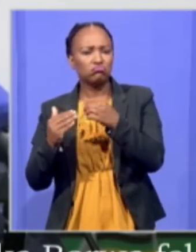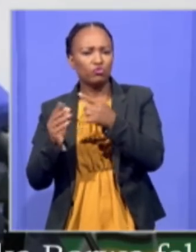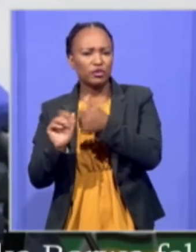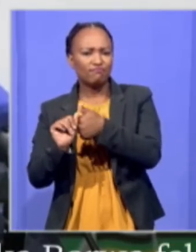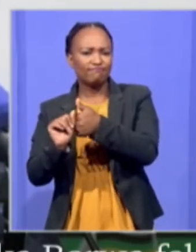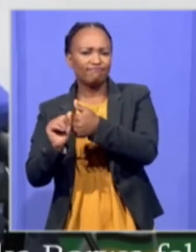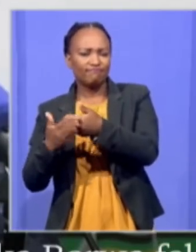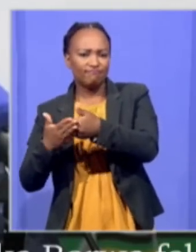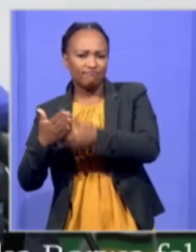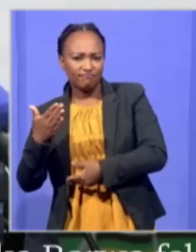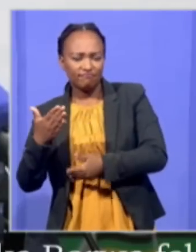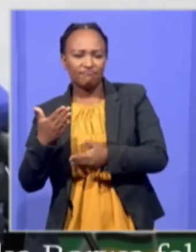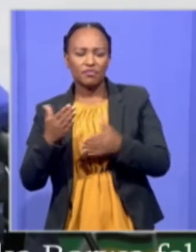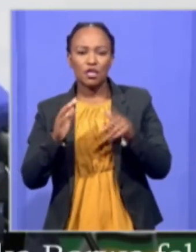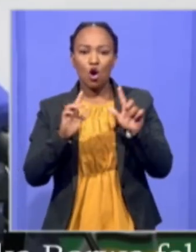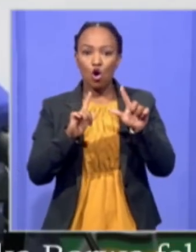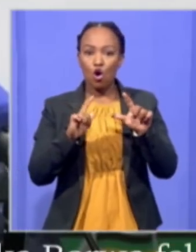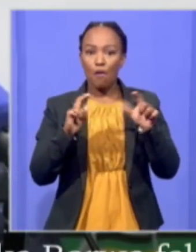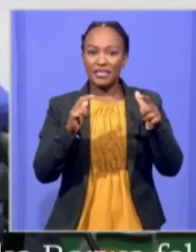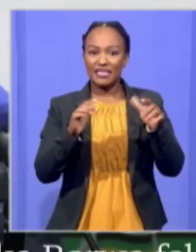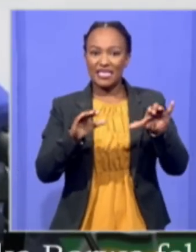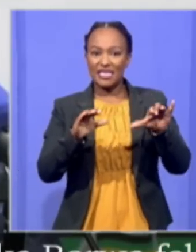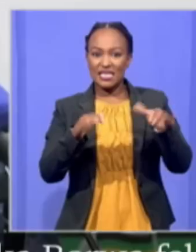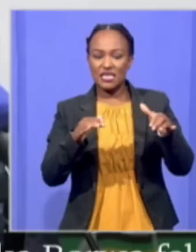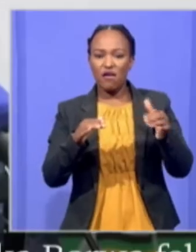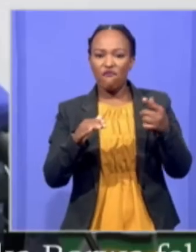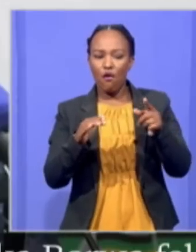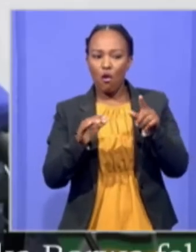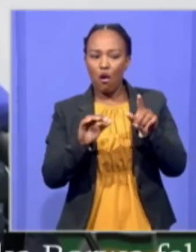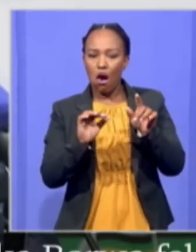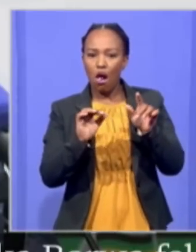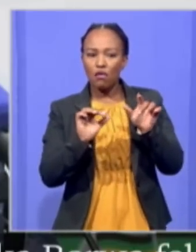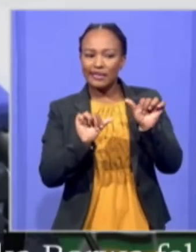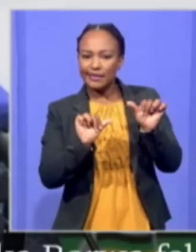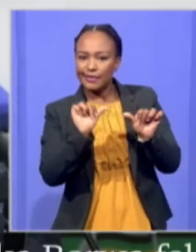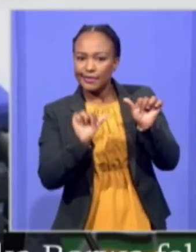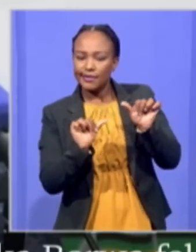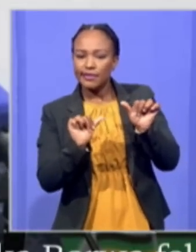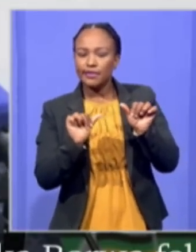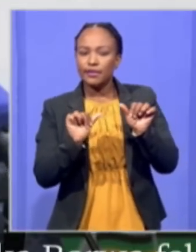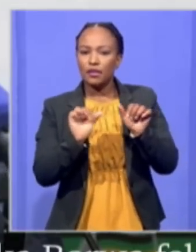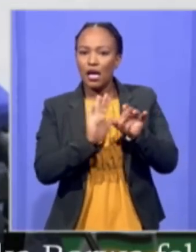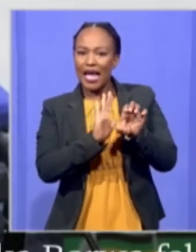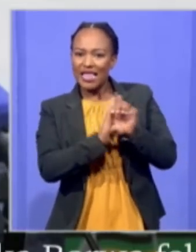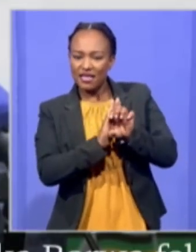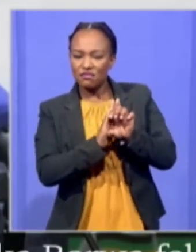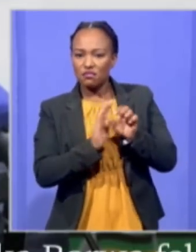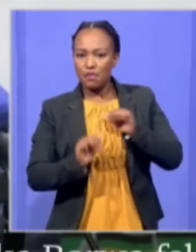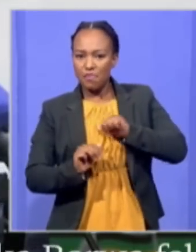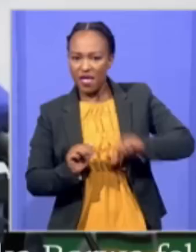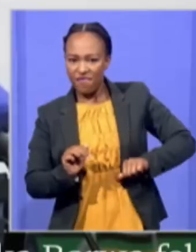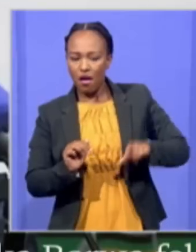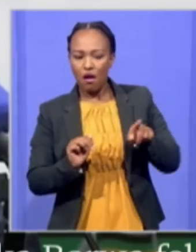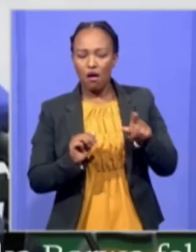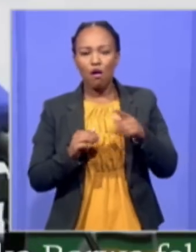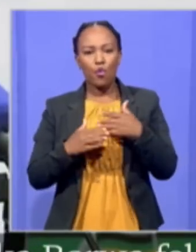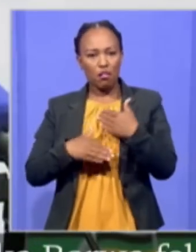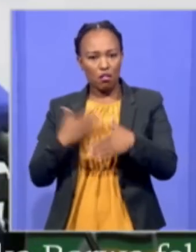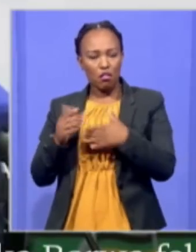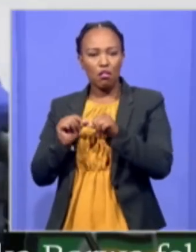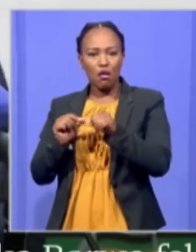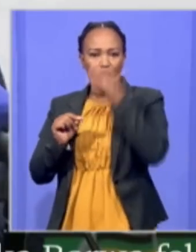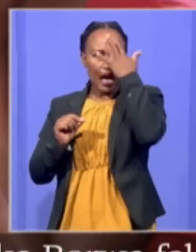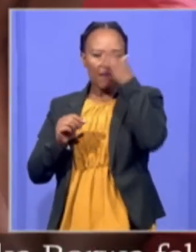Integrity Committee addresses this matter internally, state investigations are continuing